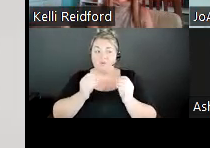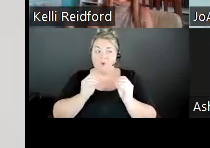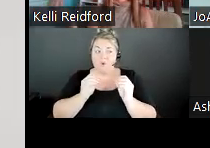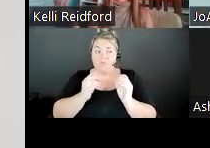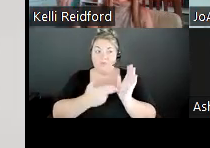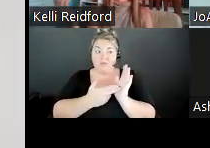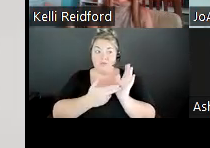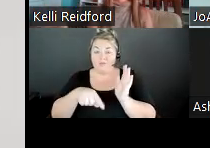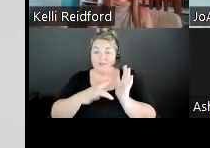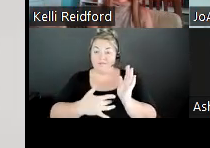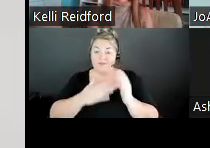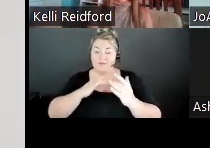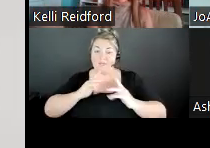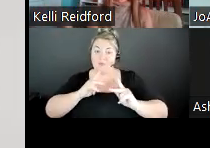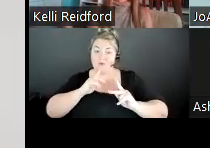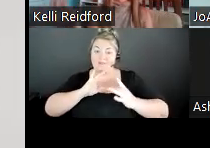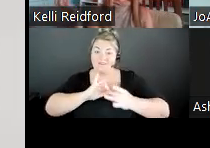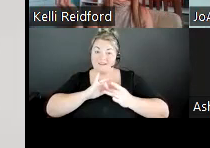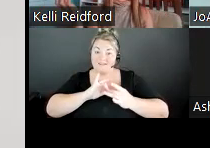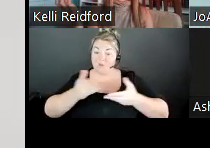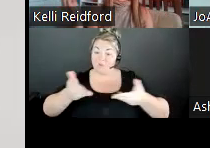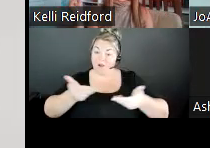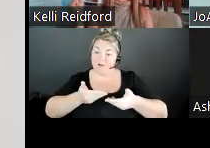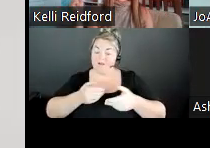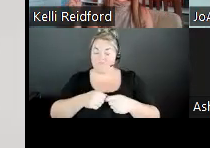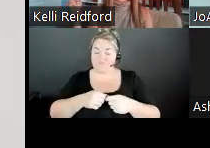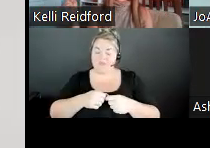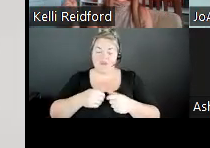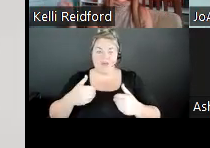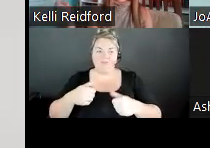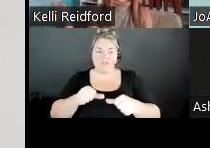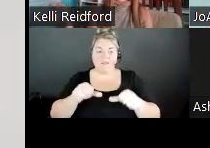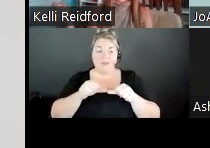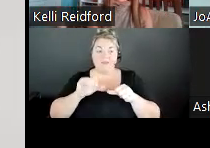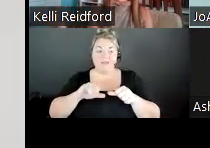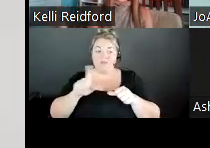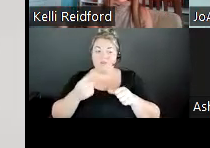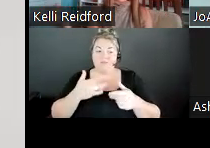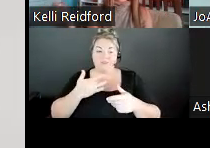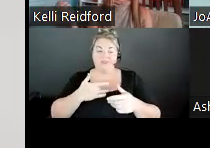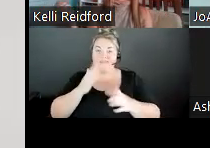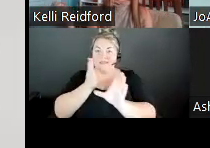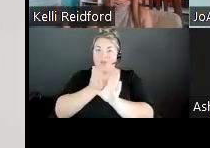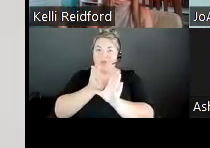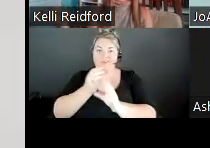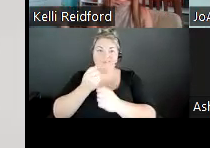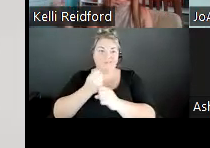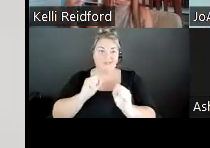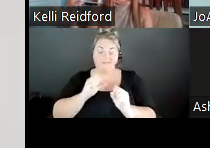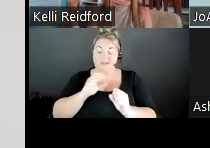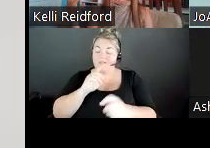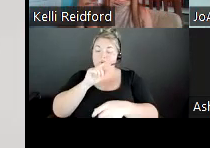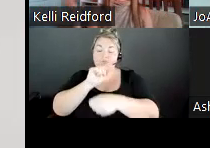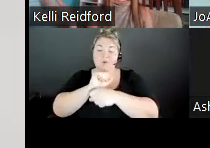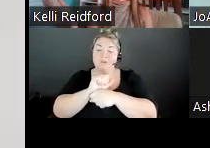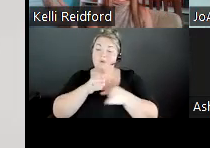that they make people feel connected and welcome. Having a space that just feels psychologically safe. And there are certainly ways